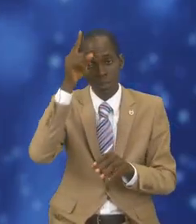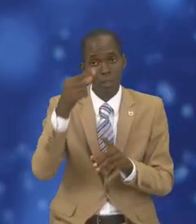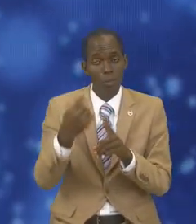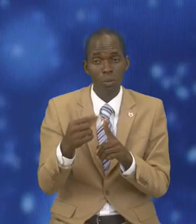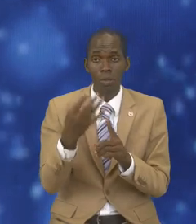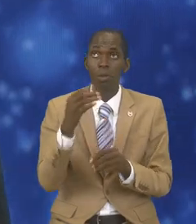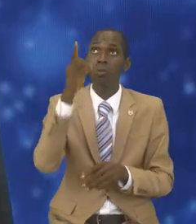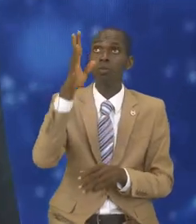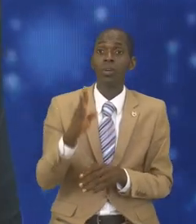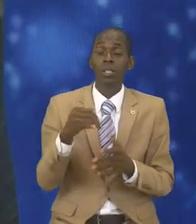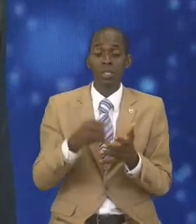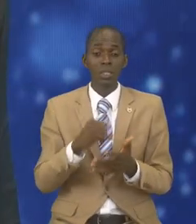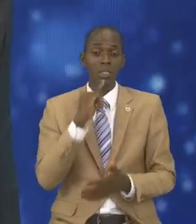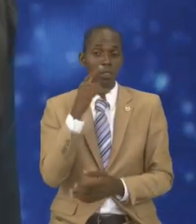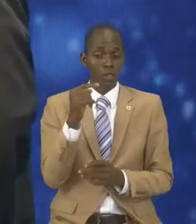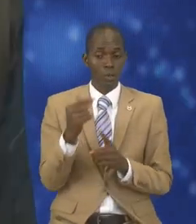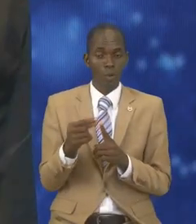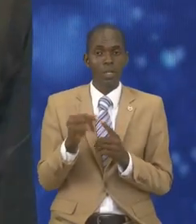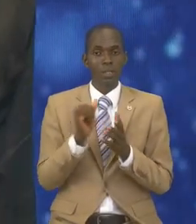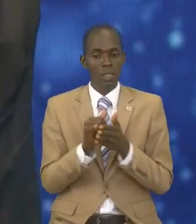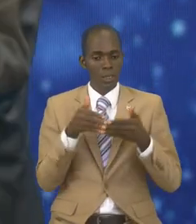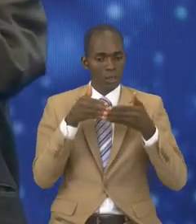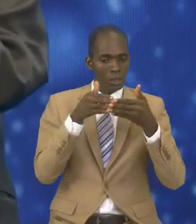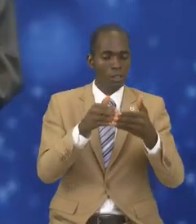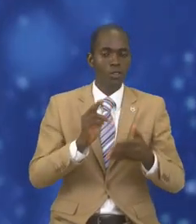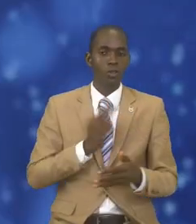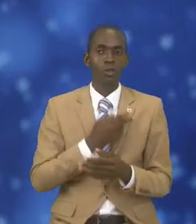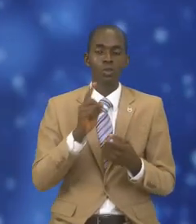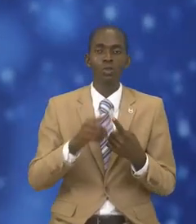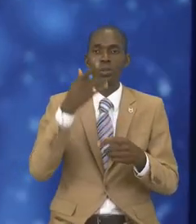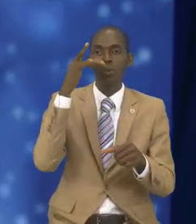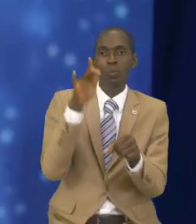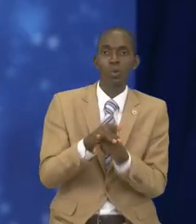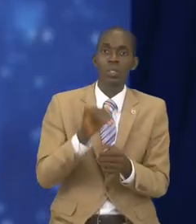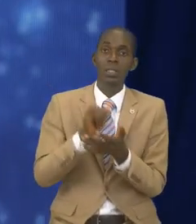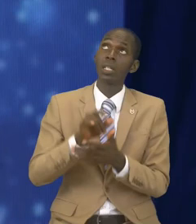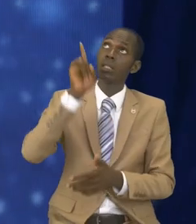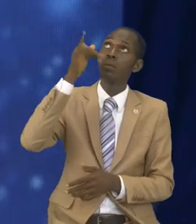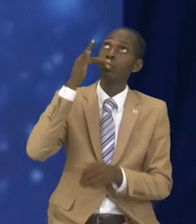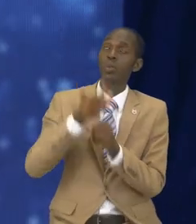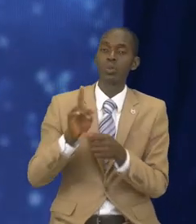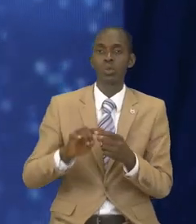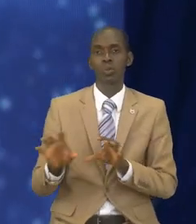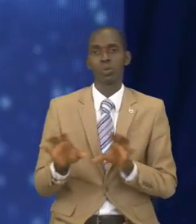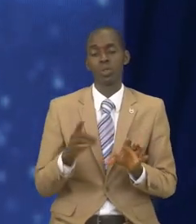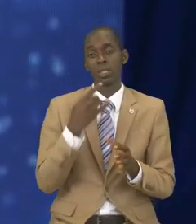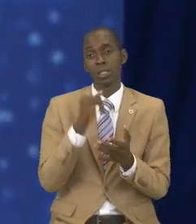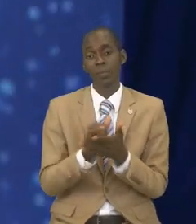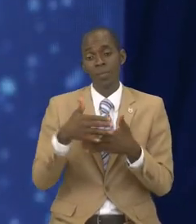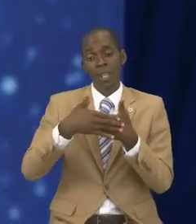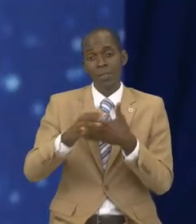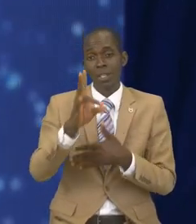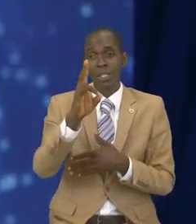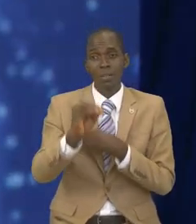word that leads us to what God had promised that he will do. He said, after 70 years, I